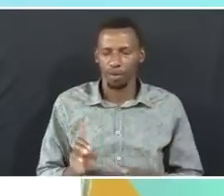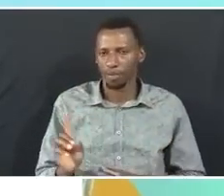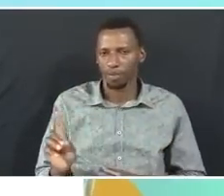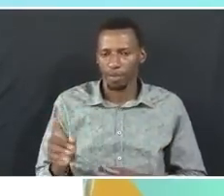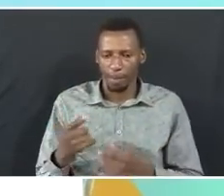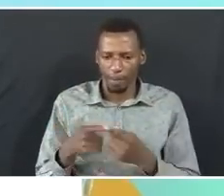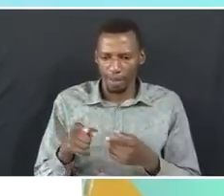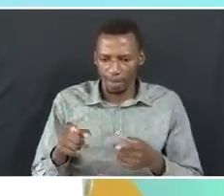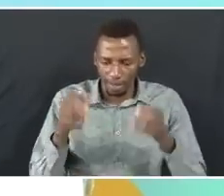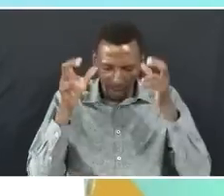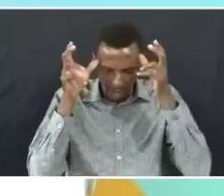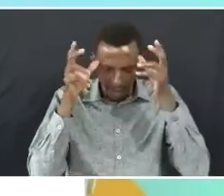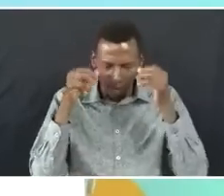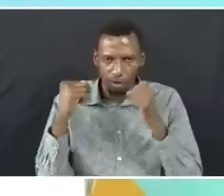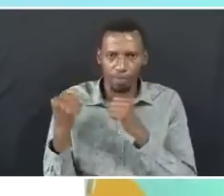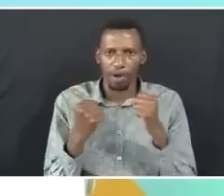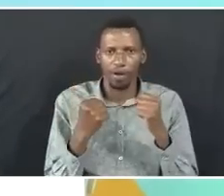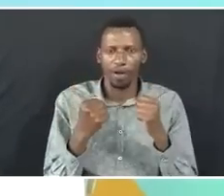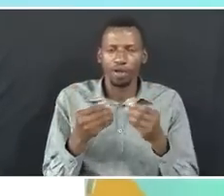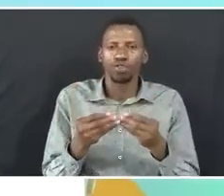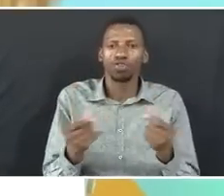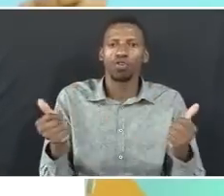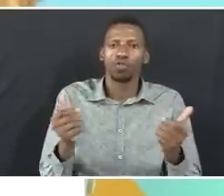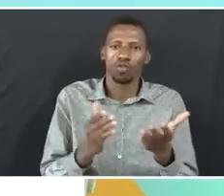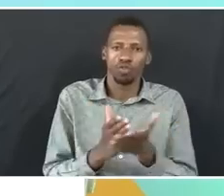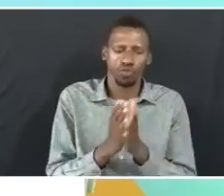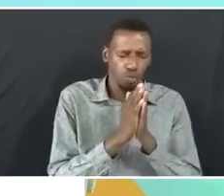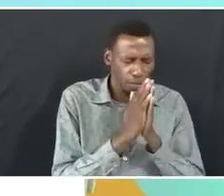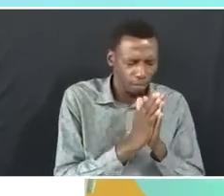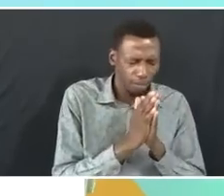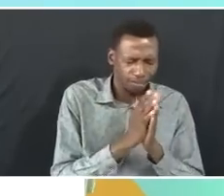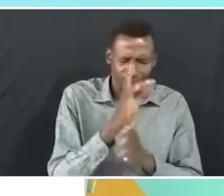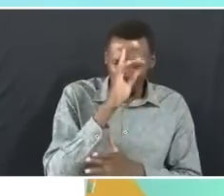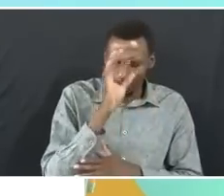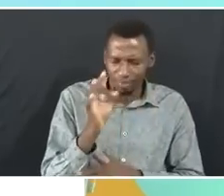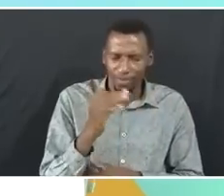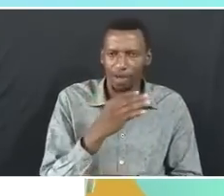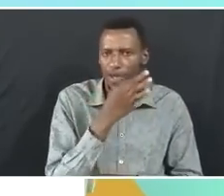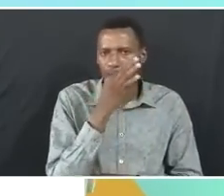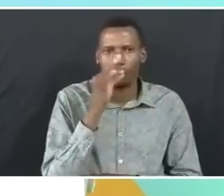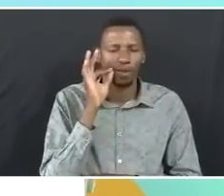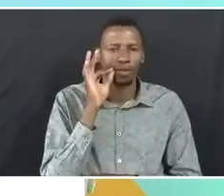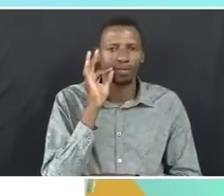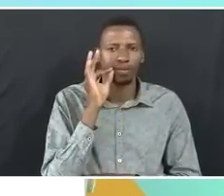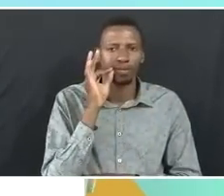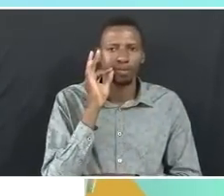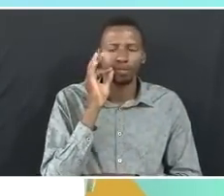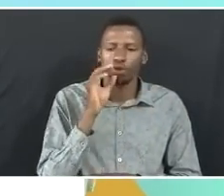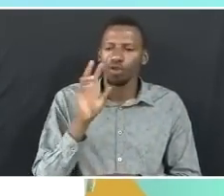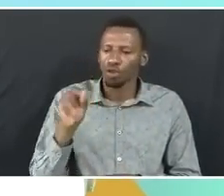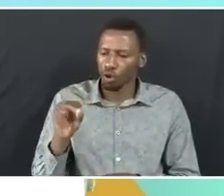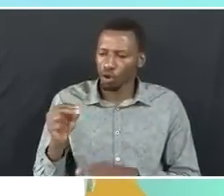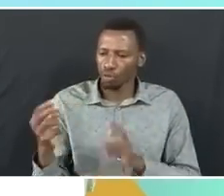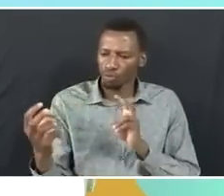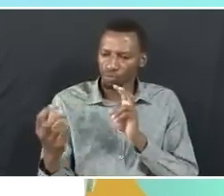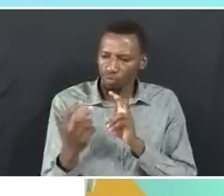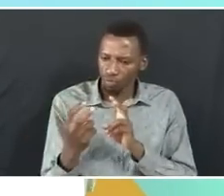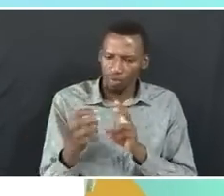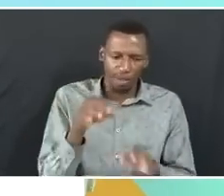through prayer and fasting. Not arguments, not judgments, no confrontations.